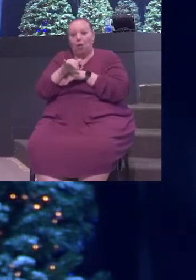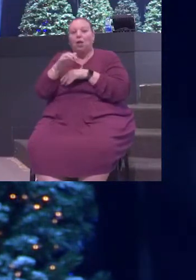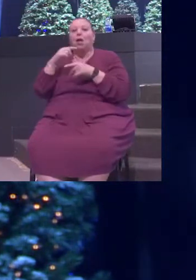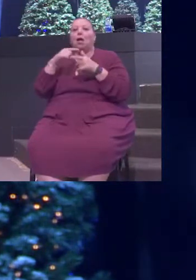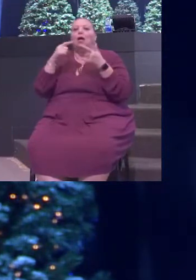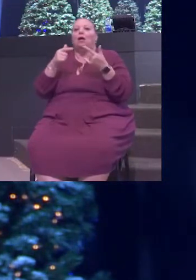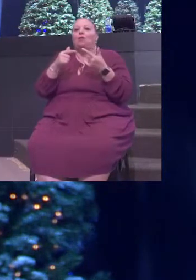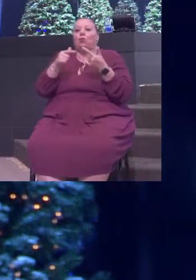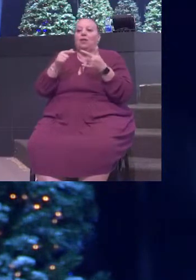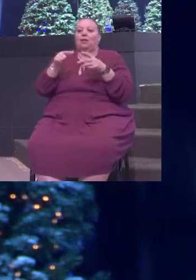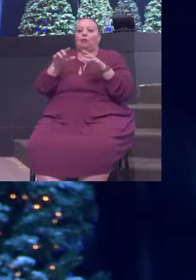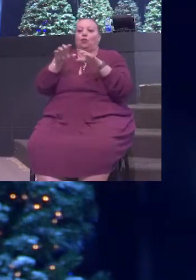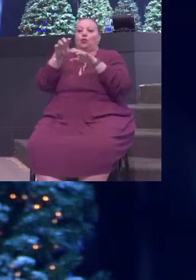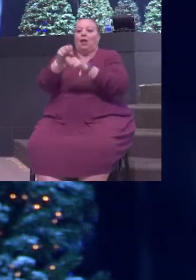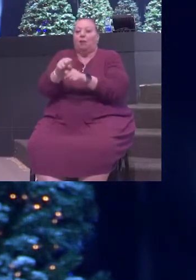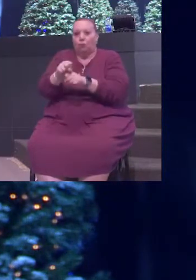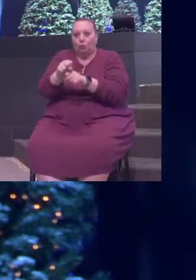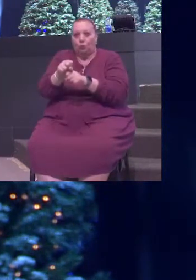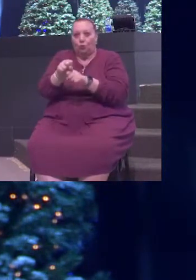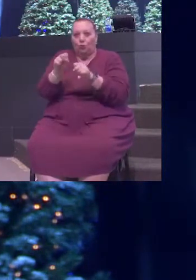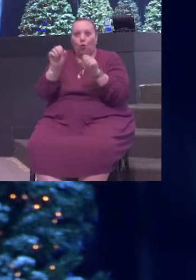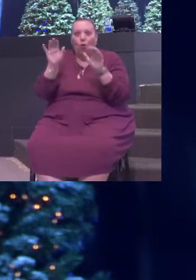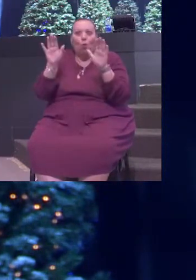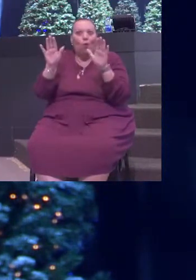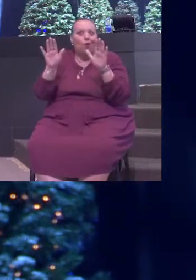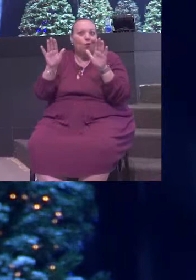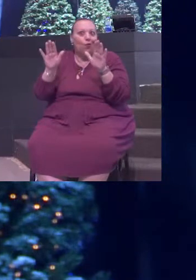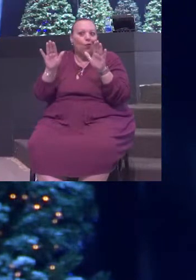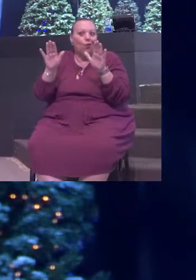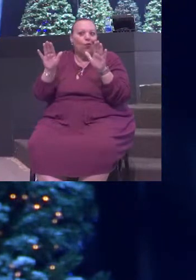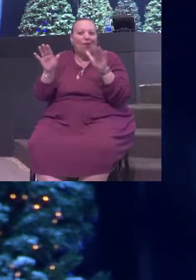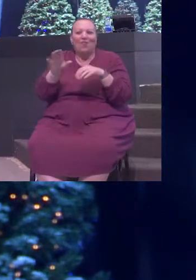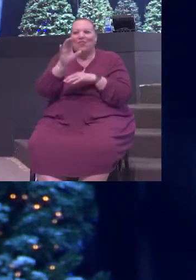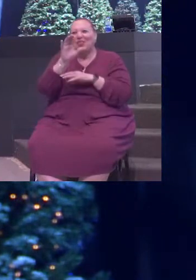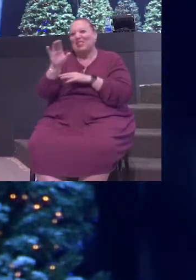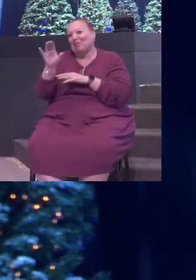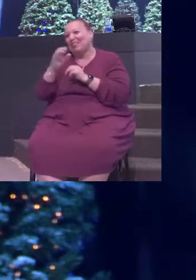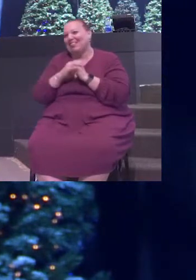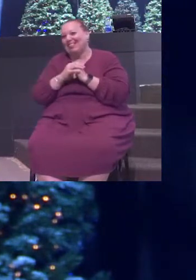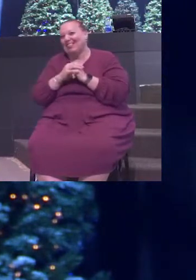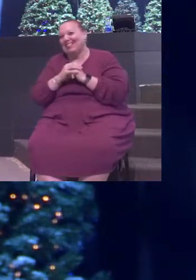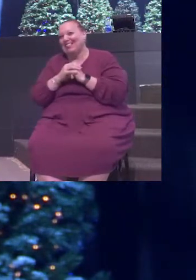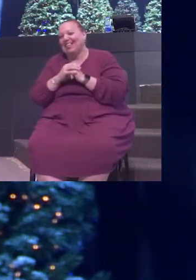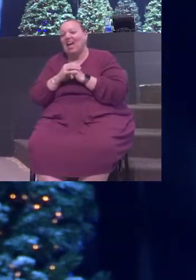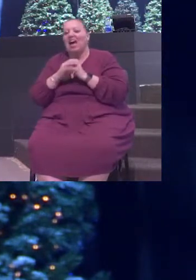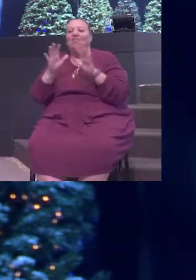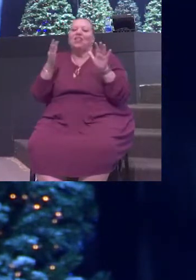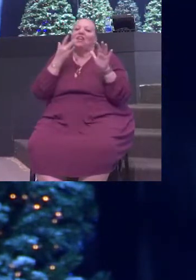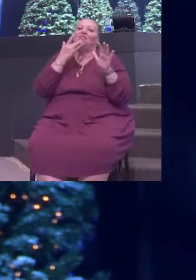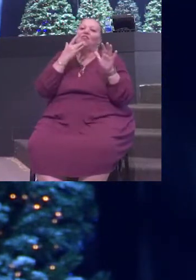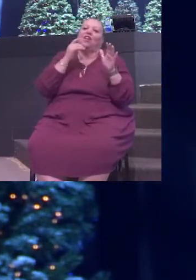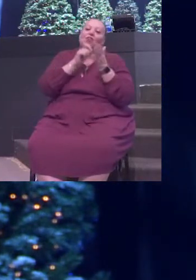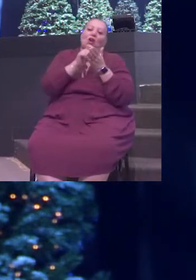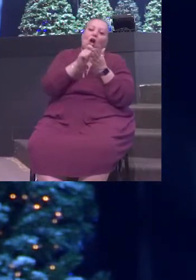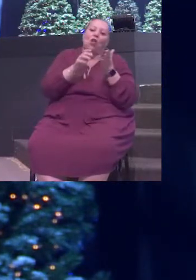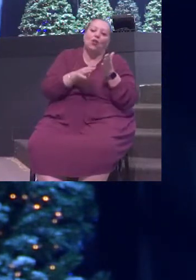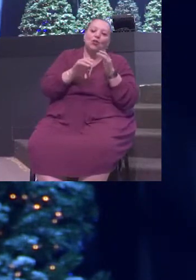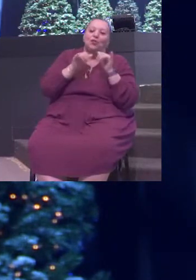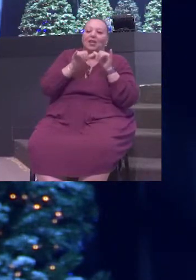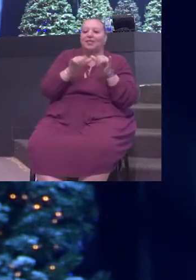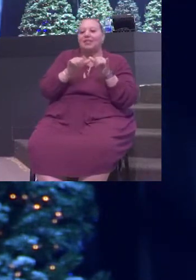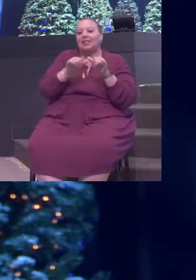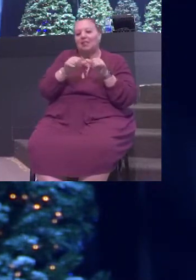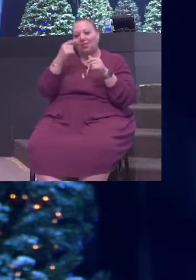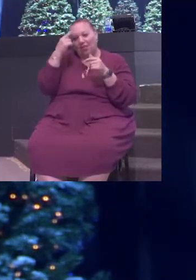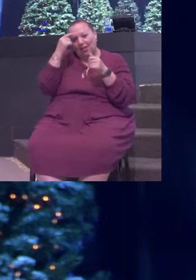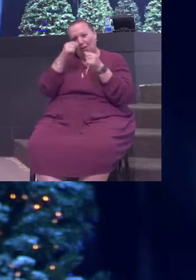to recapture the wonder of Christmas. I have a lot of favorite authors. I still think I